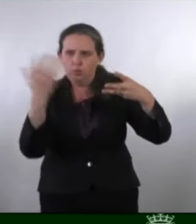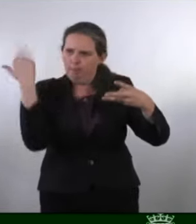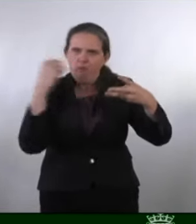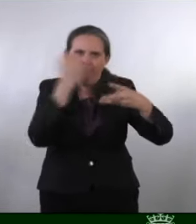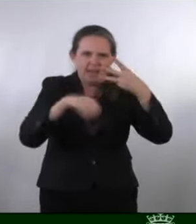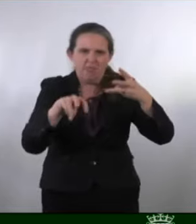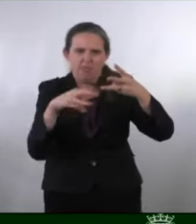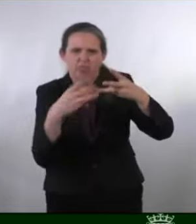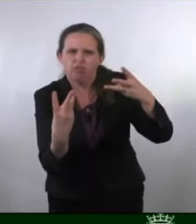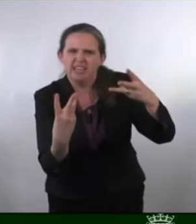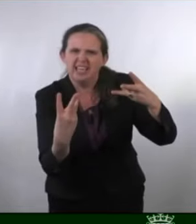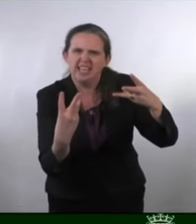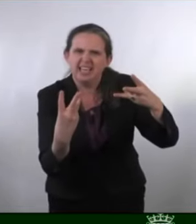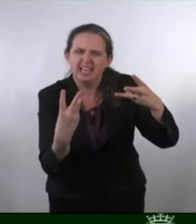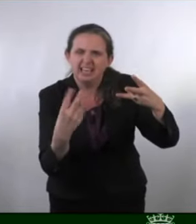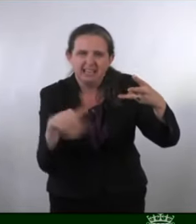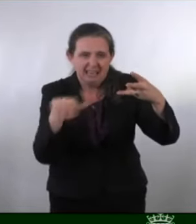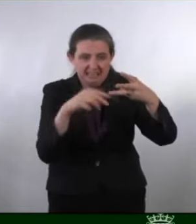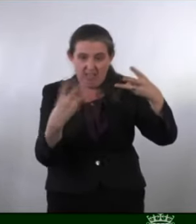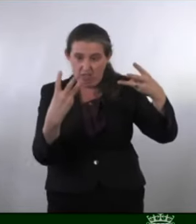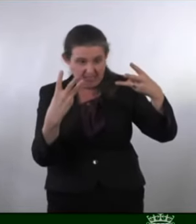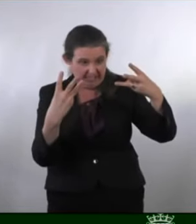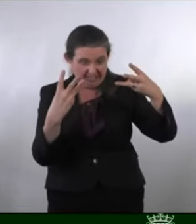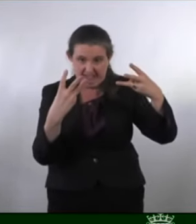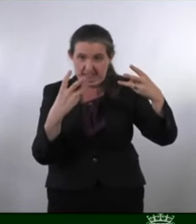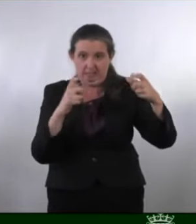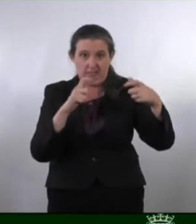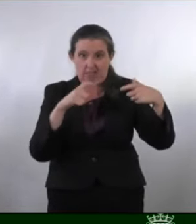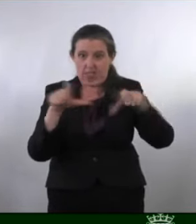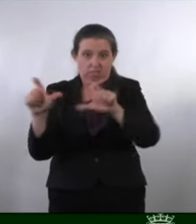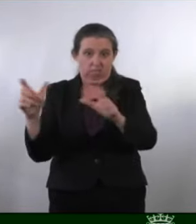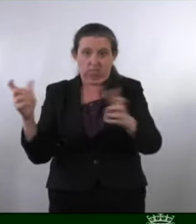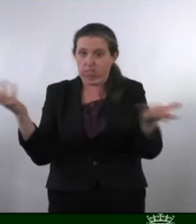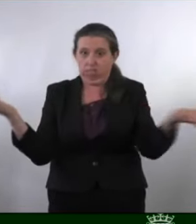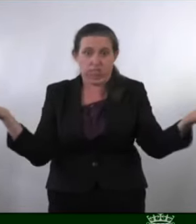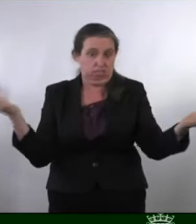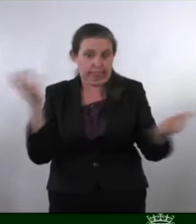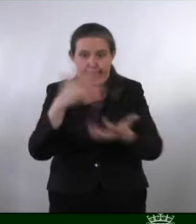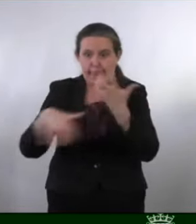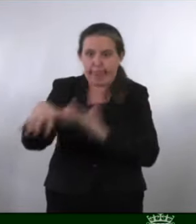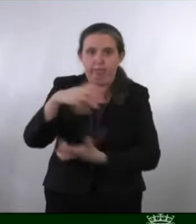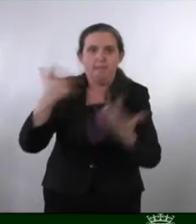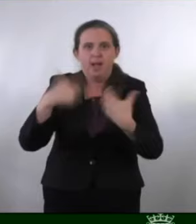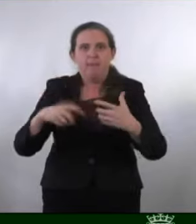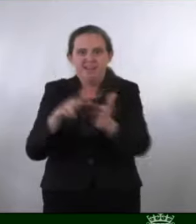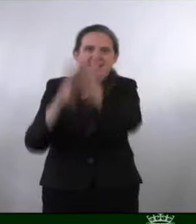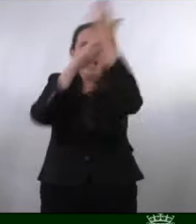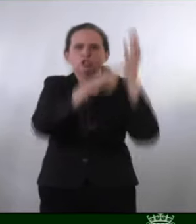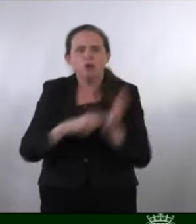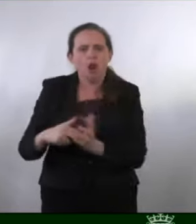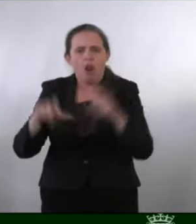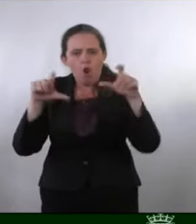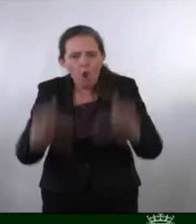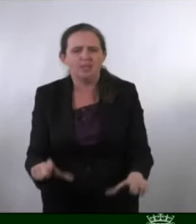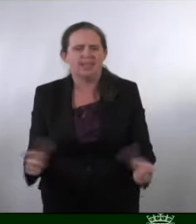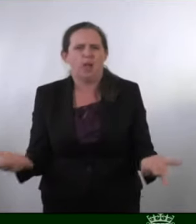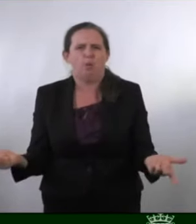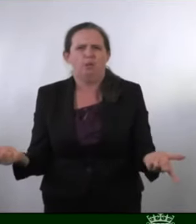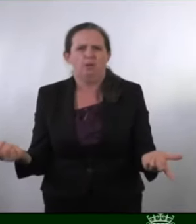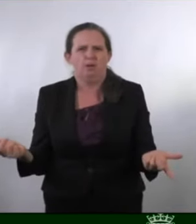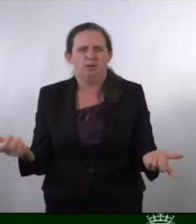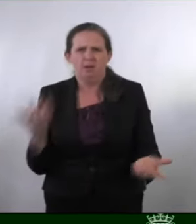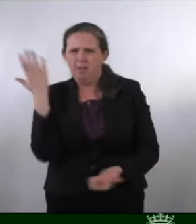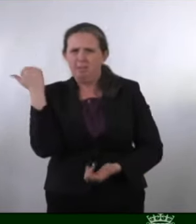and those in Tier 3 couldn't see a way out, and we ended up in national lockdown. That was the sad reality of the tiered